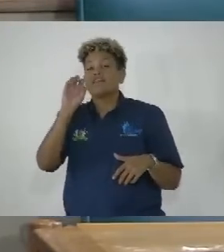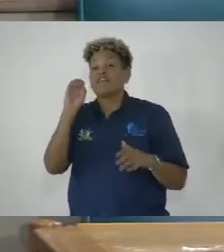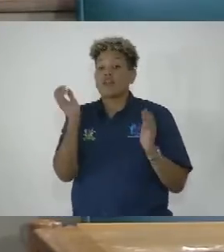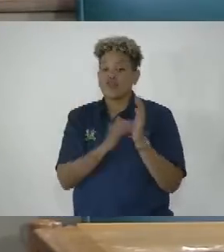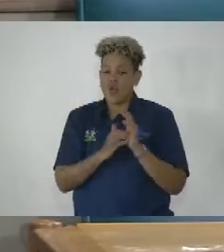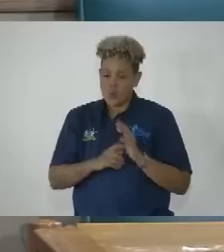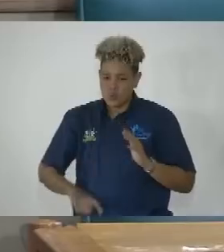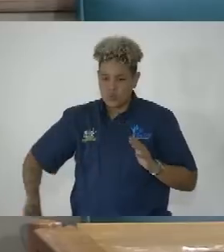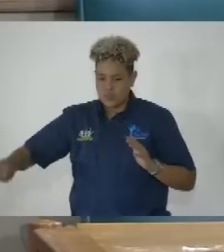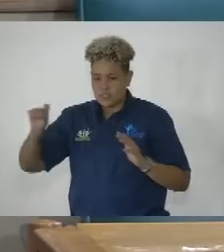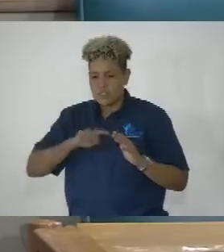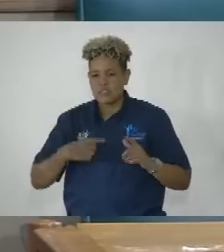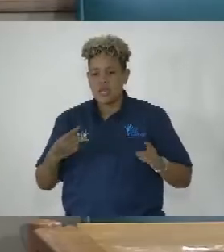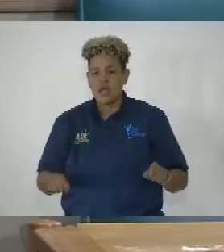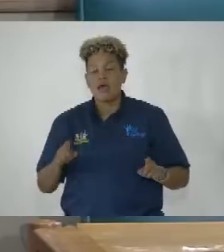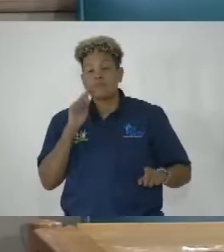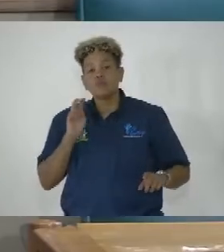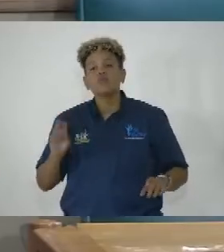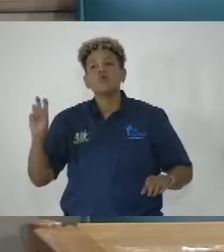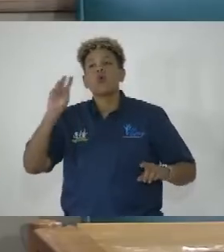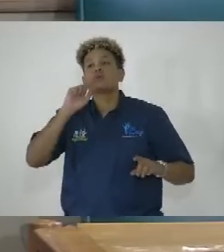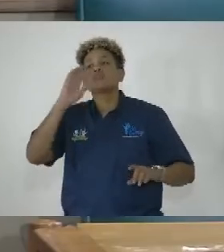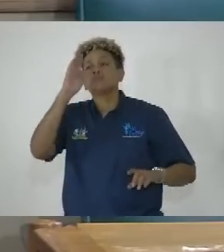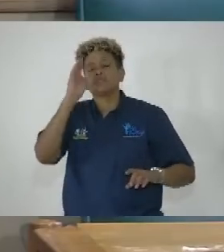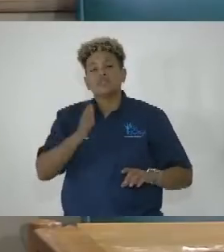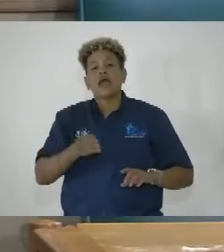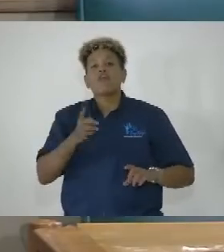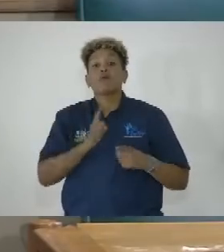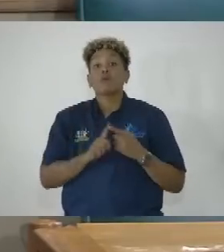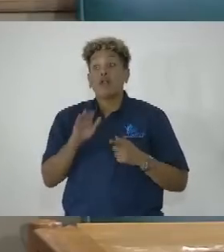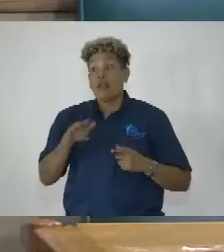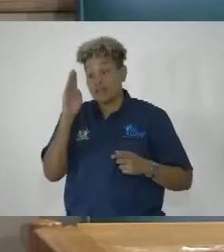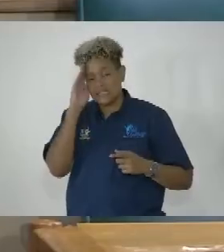350,000 tourism, direct and indirect.